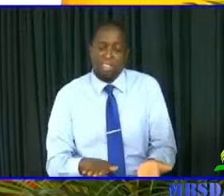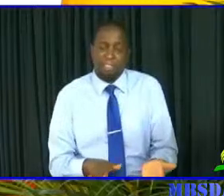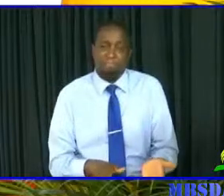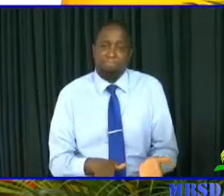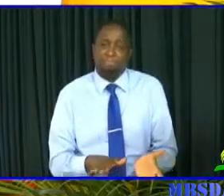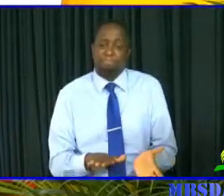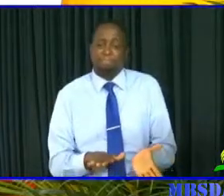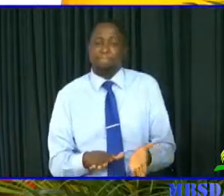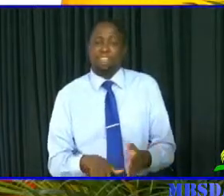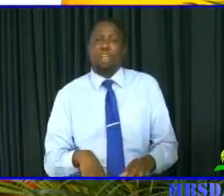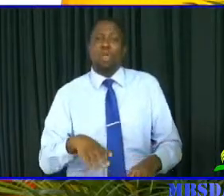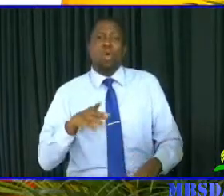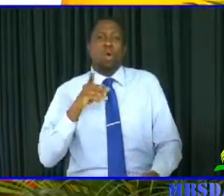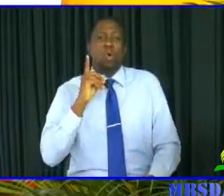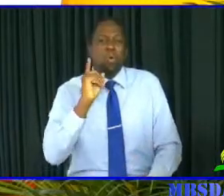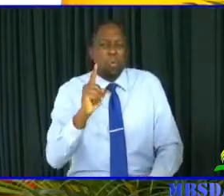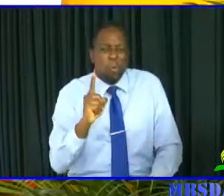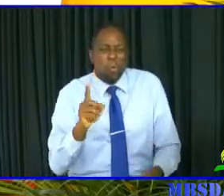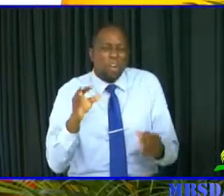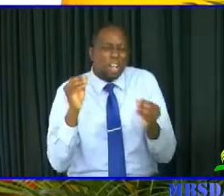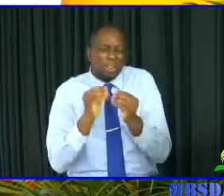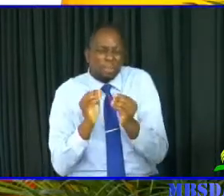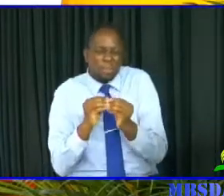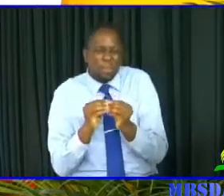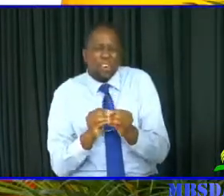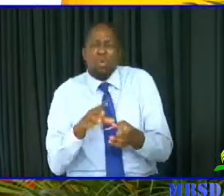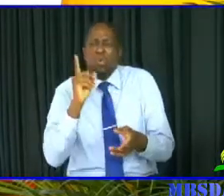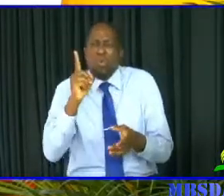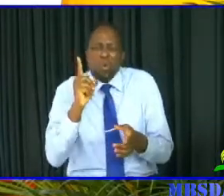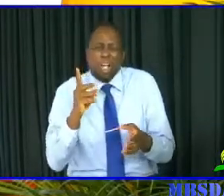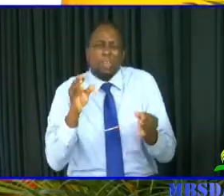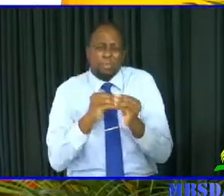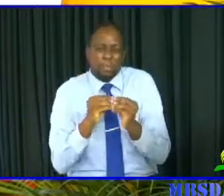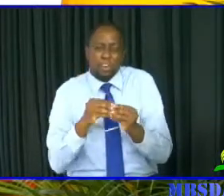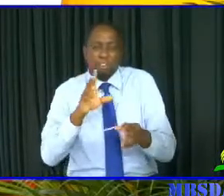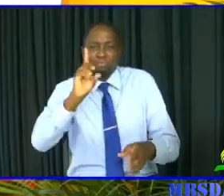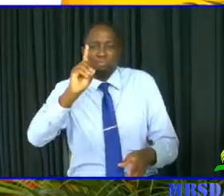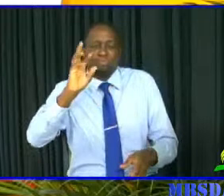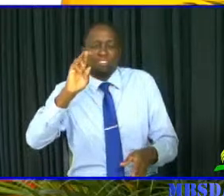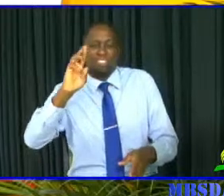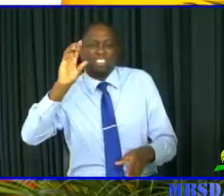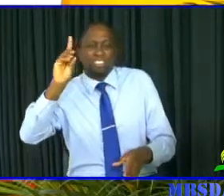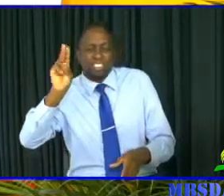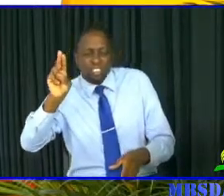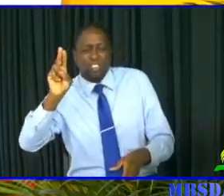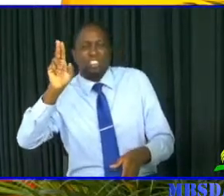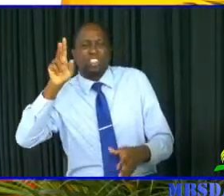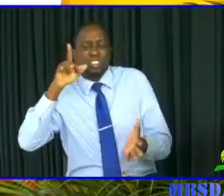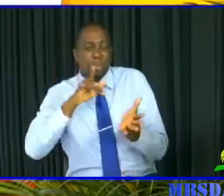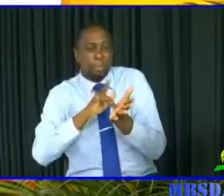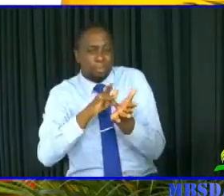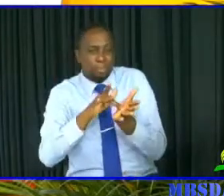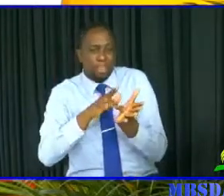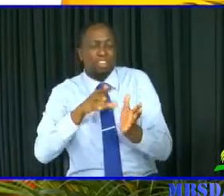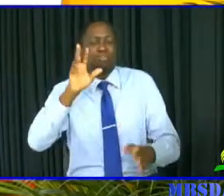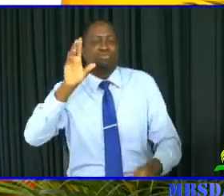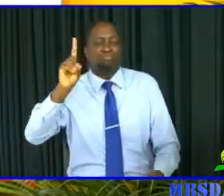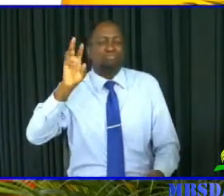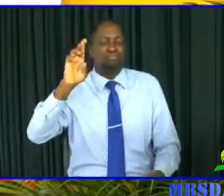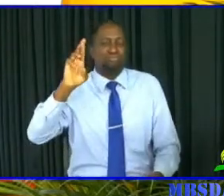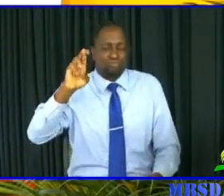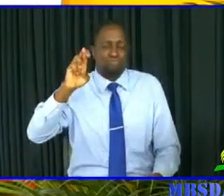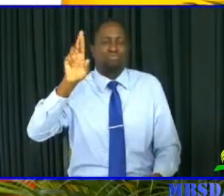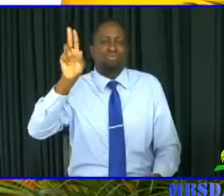friend, one last drug smuggling, you may be locked behind, may cause you to be locked behind bars. And in fact, I've